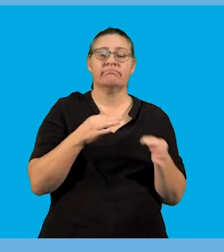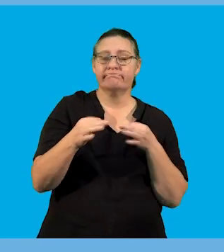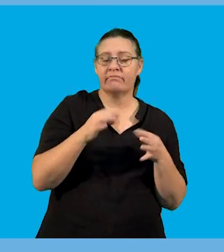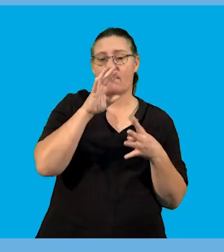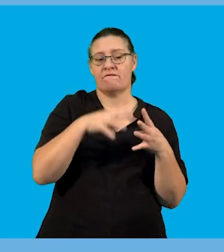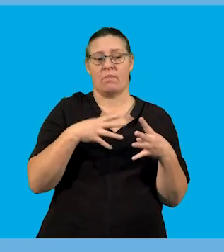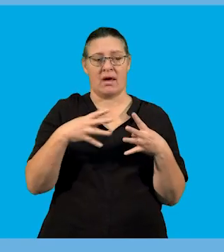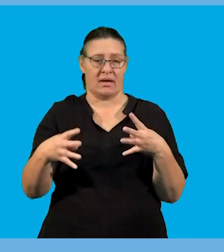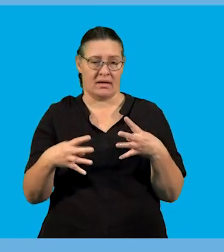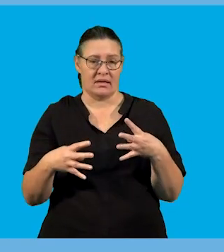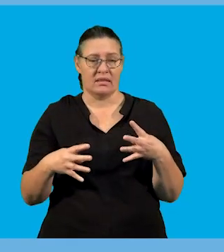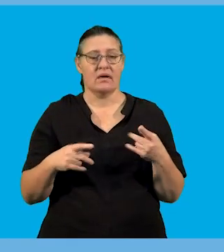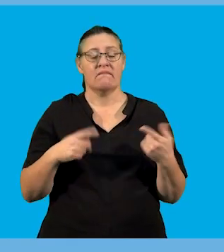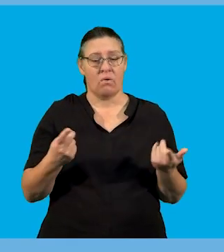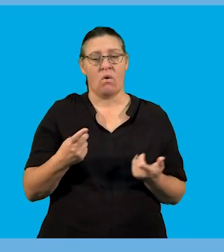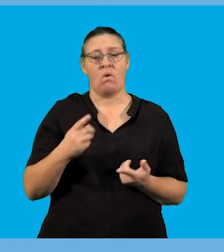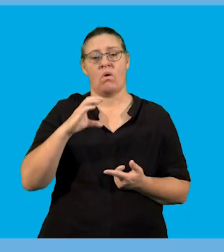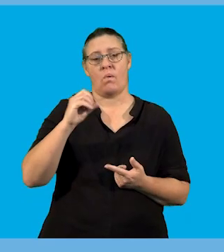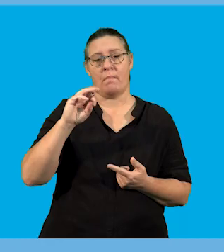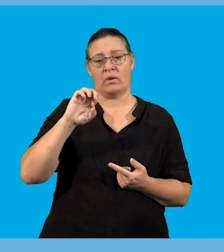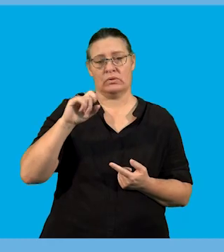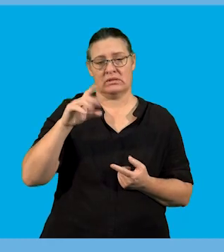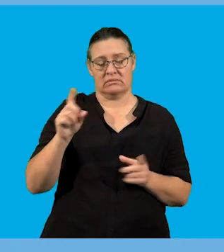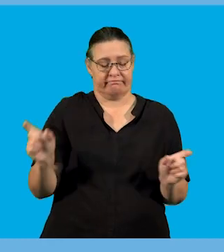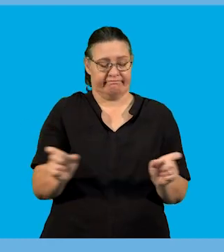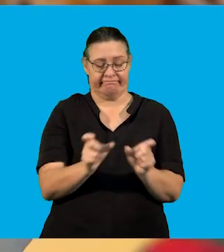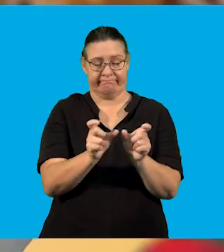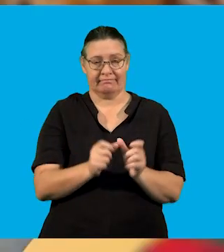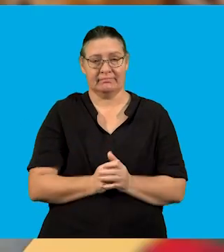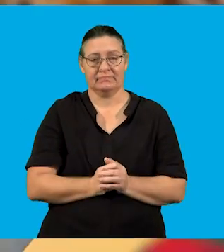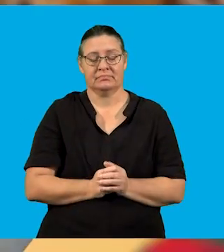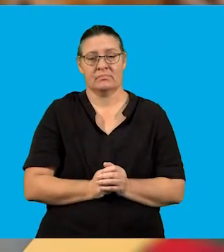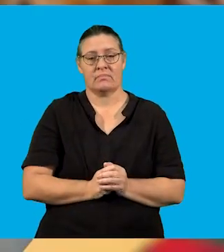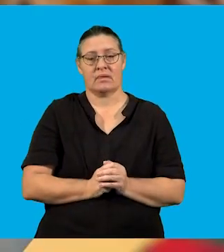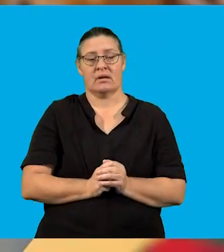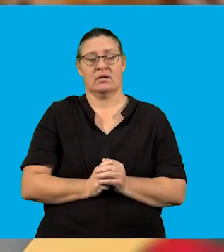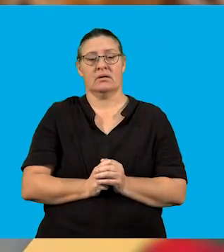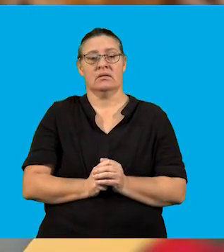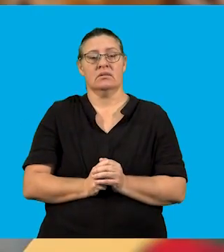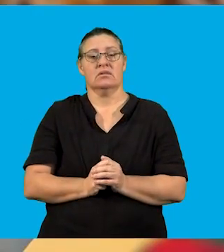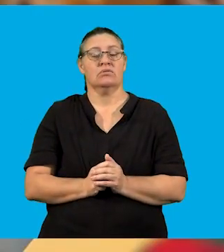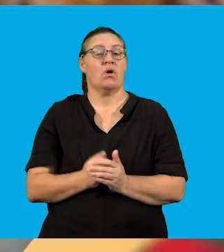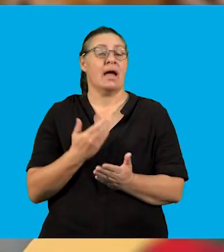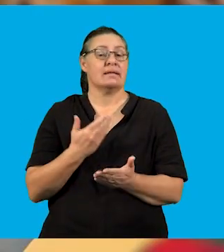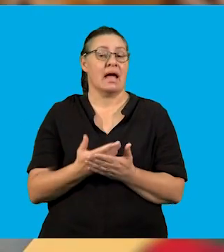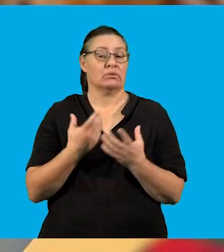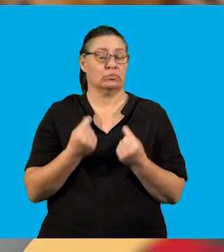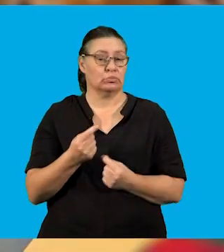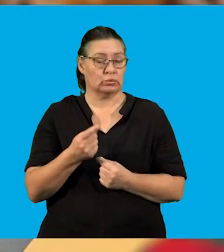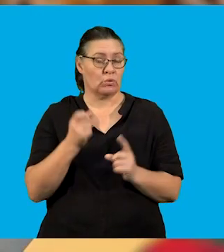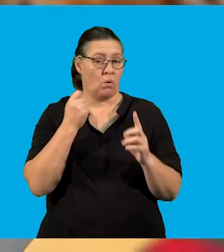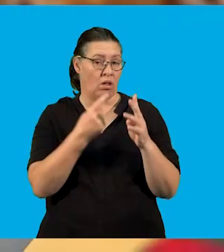information provided by a formula of a compound. Now, in order for us to be able to achieve